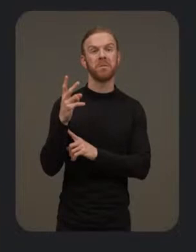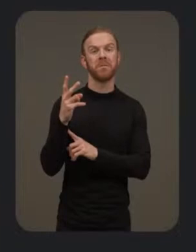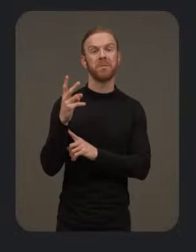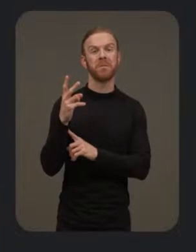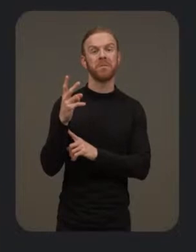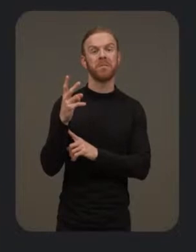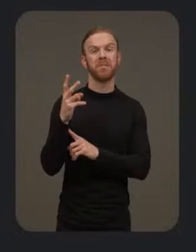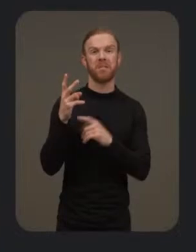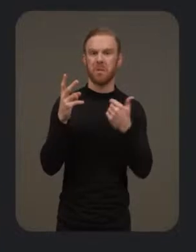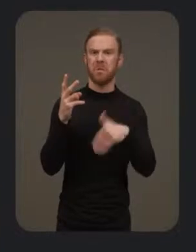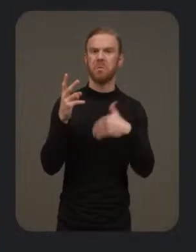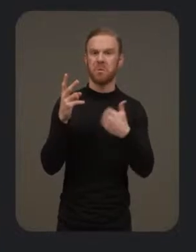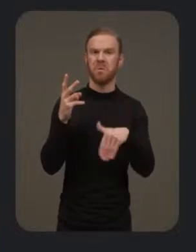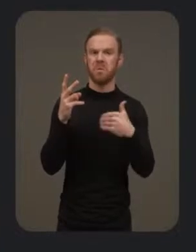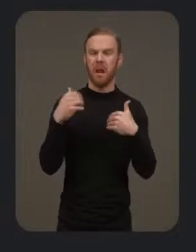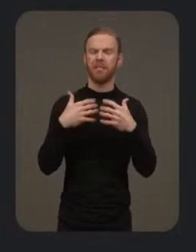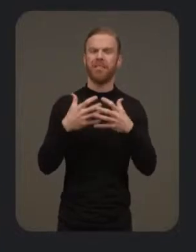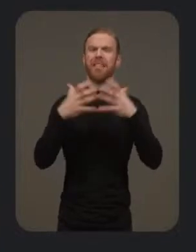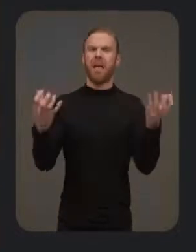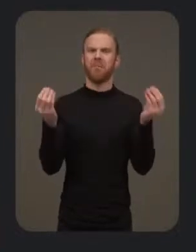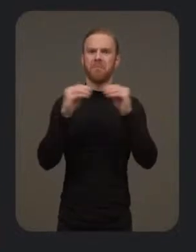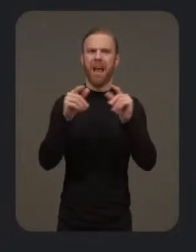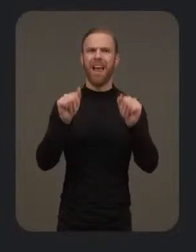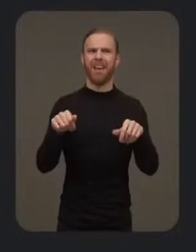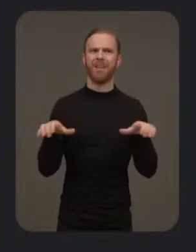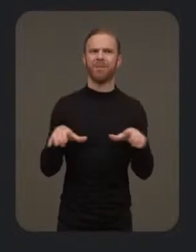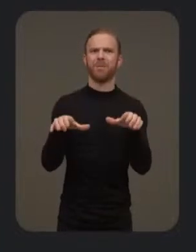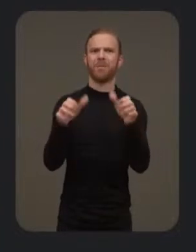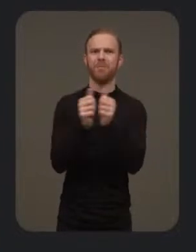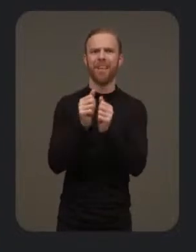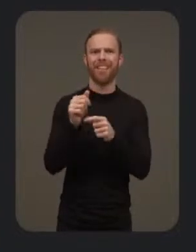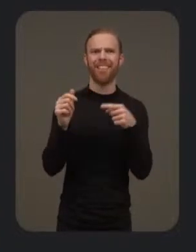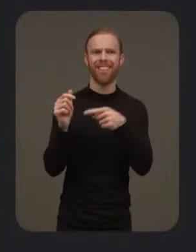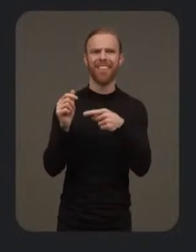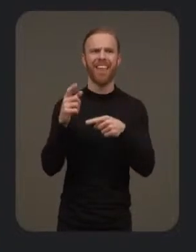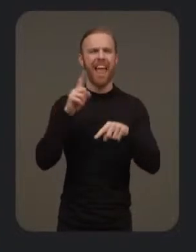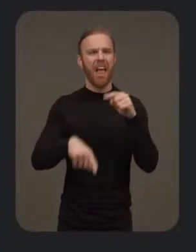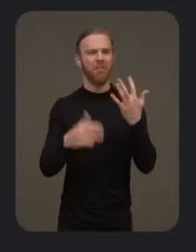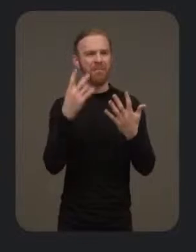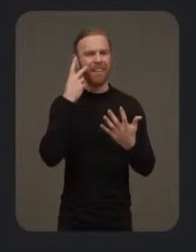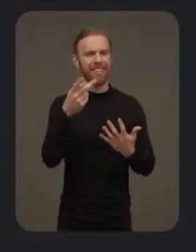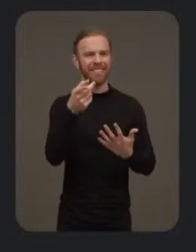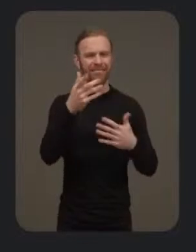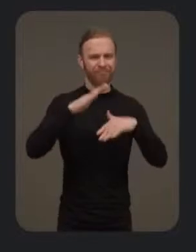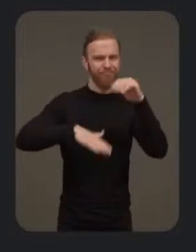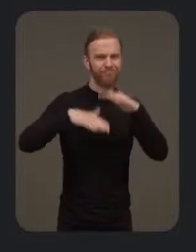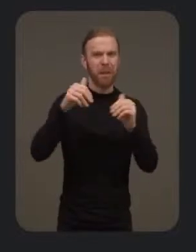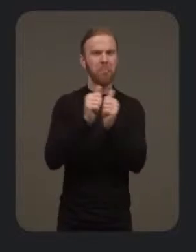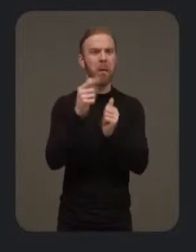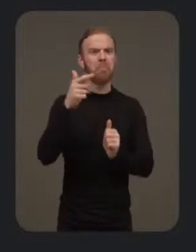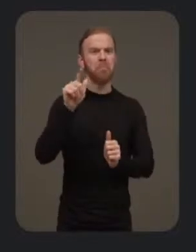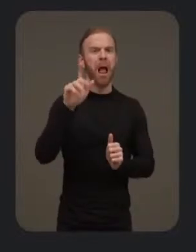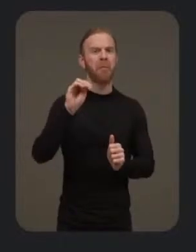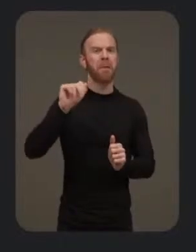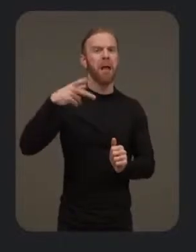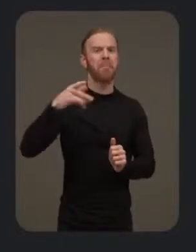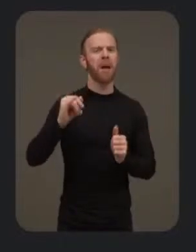There's a lot more you can do with Palm 2, and we can't wait to see what you build using the Palm